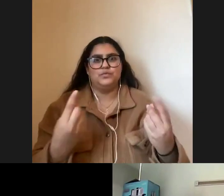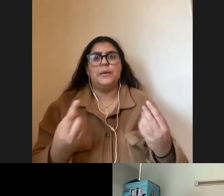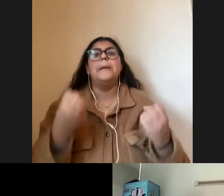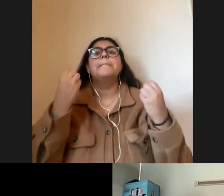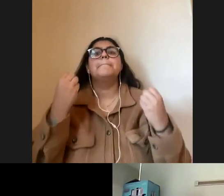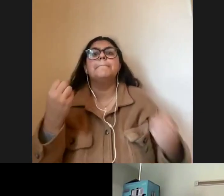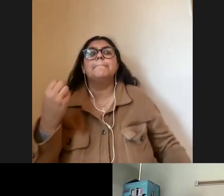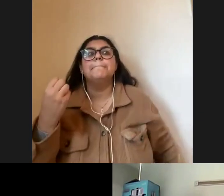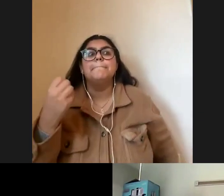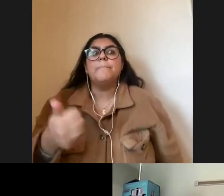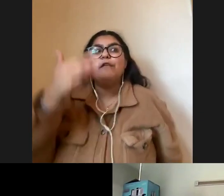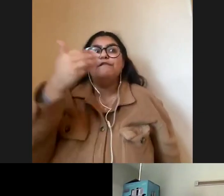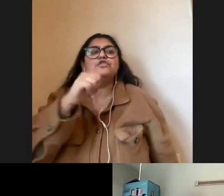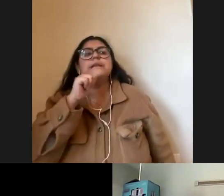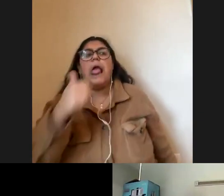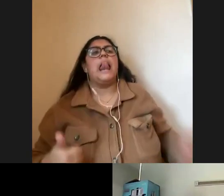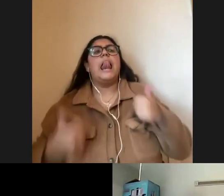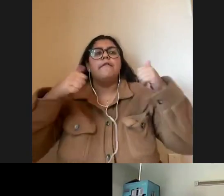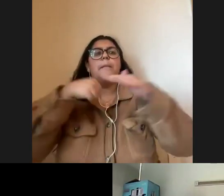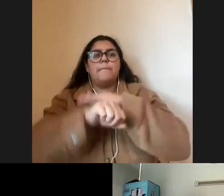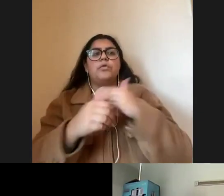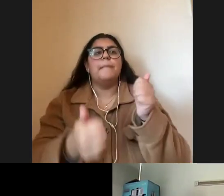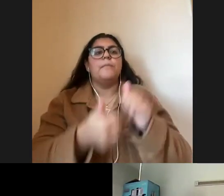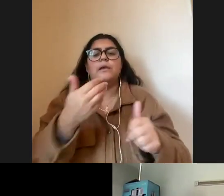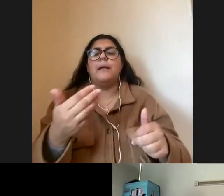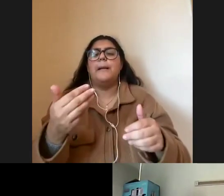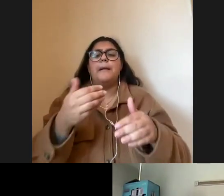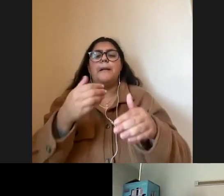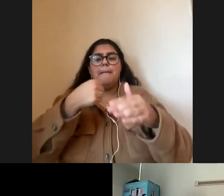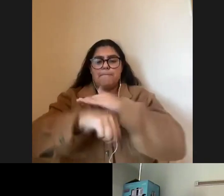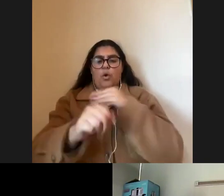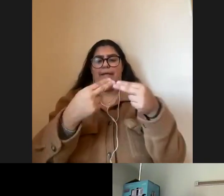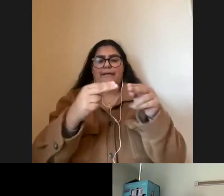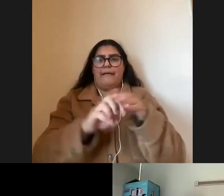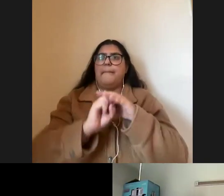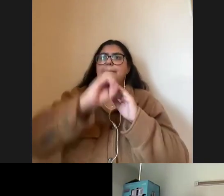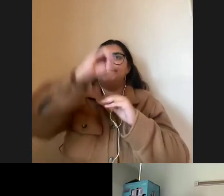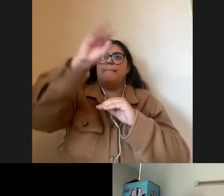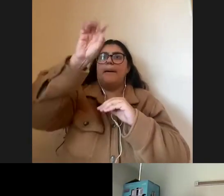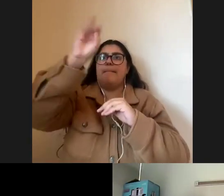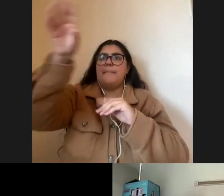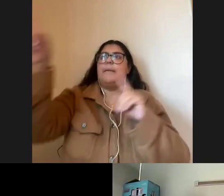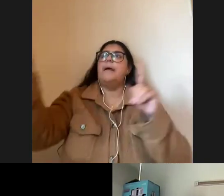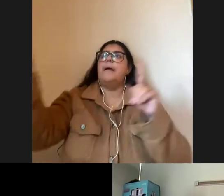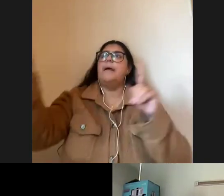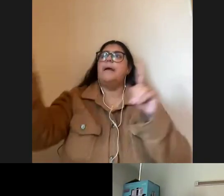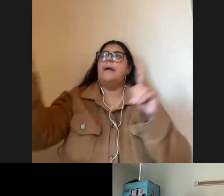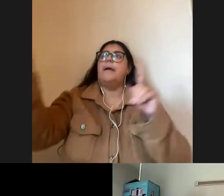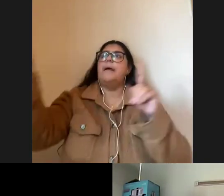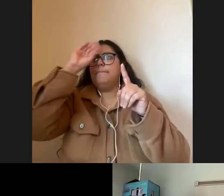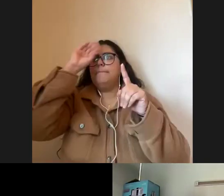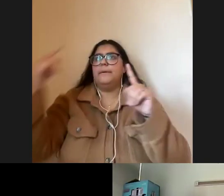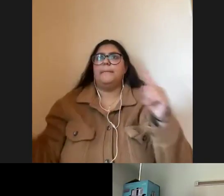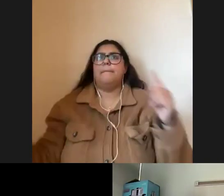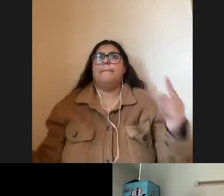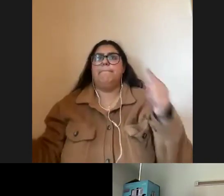give live birth, so usually they'll throw their eggs up in the water column, and the males will throw the sperm up and they'll fertilize, and the babies